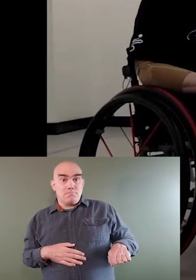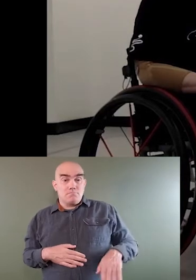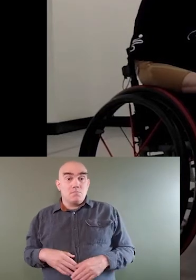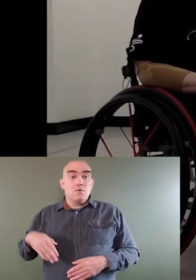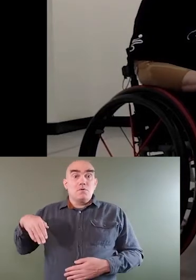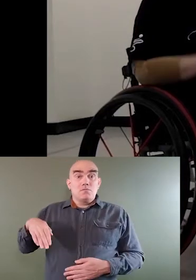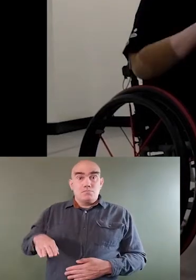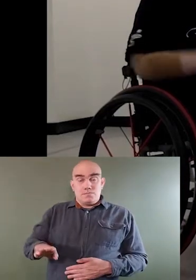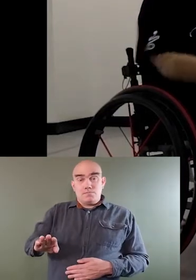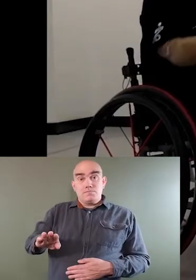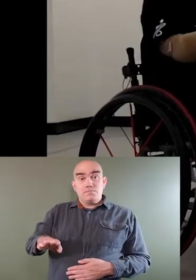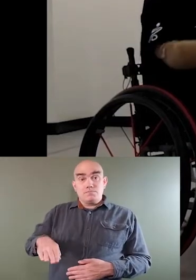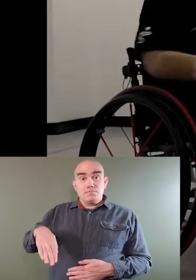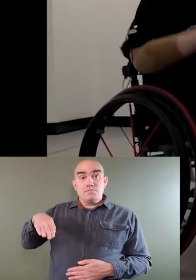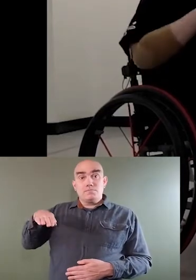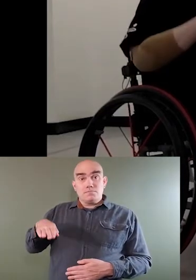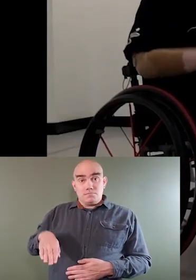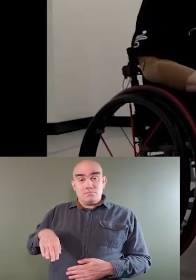4 more.